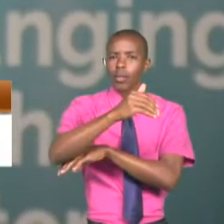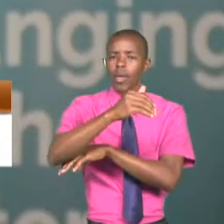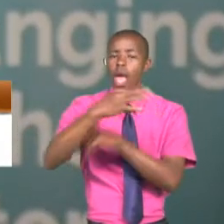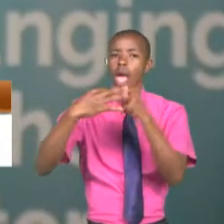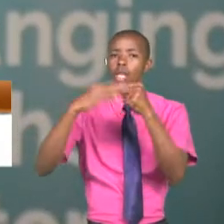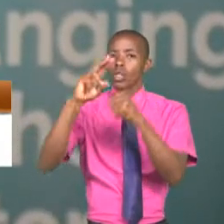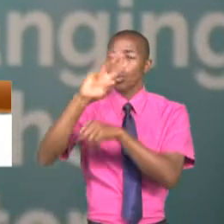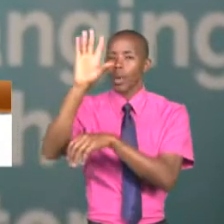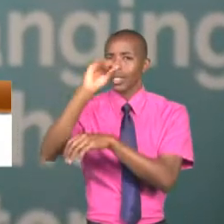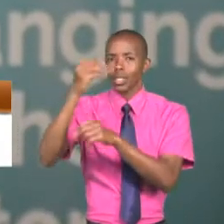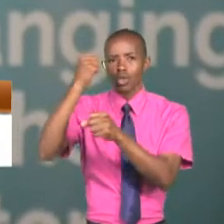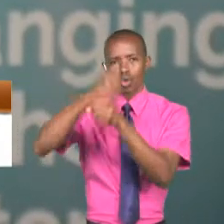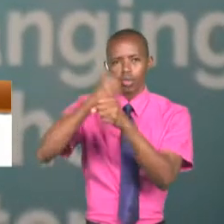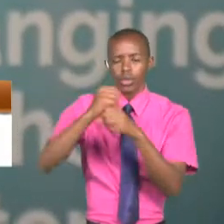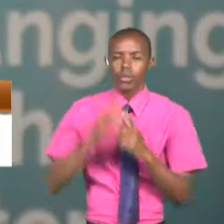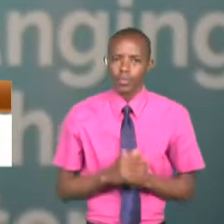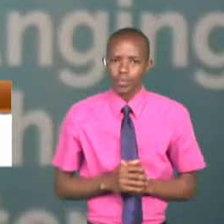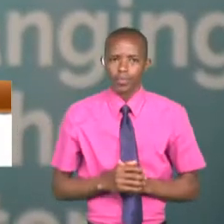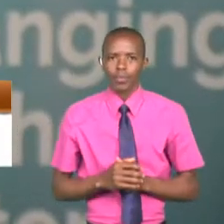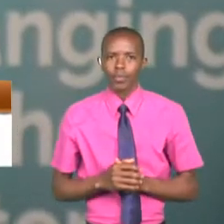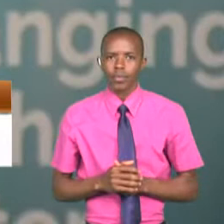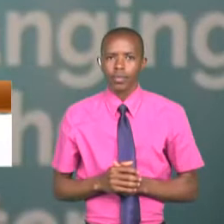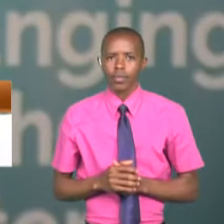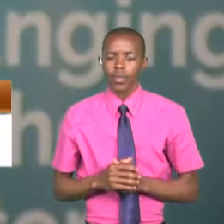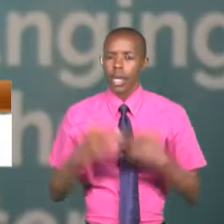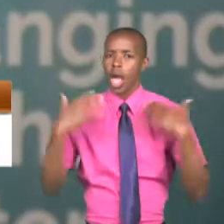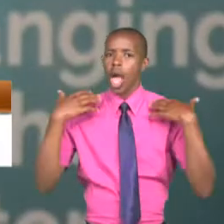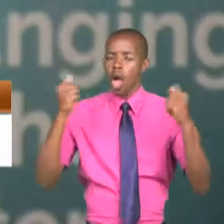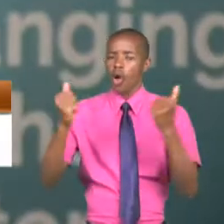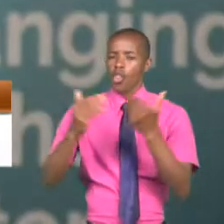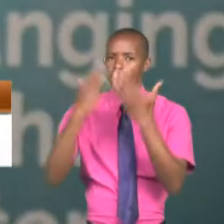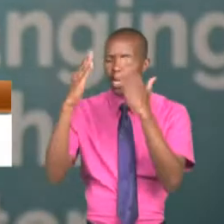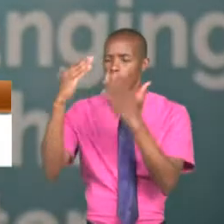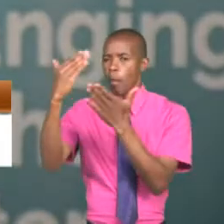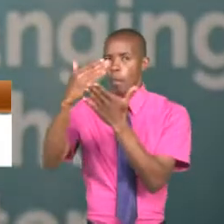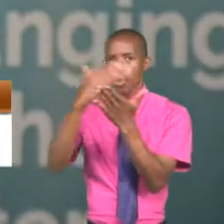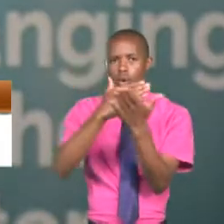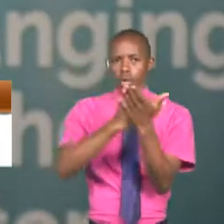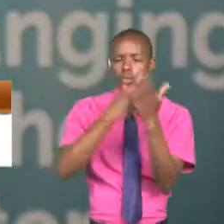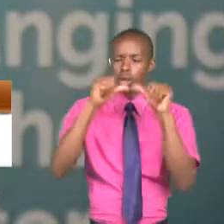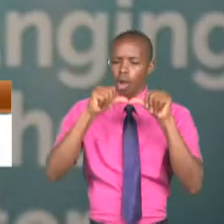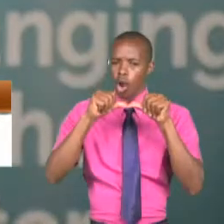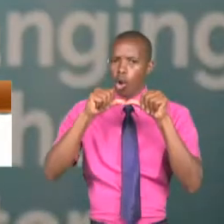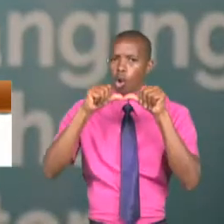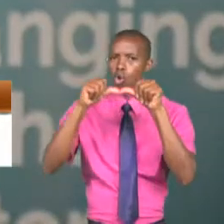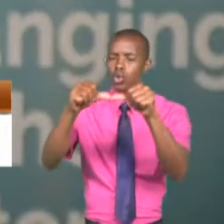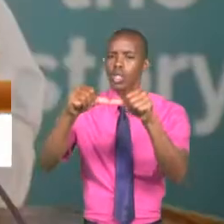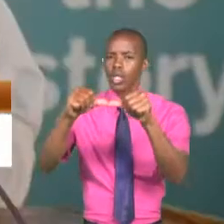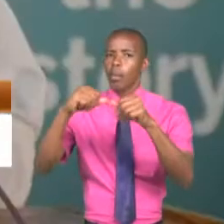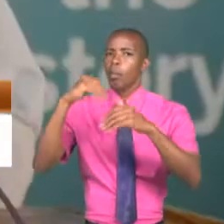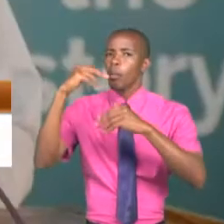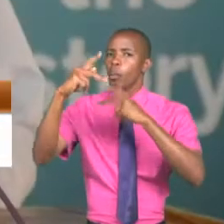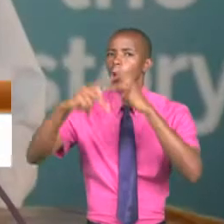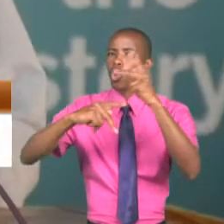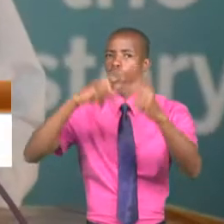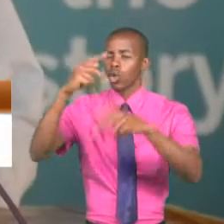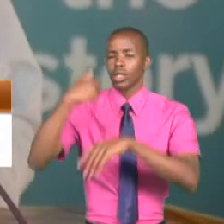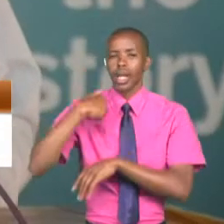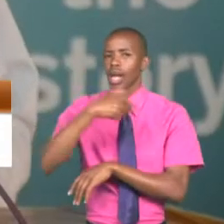jobs. This healthcare upskilling program is a continuation of this focus.